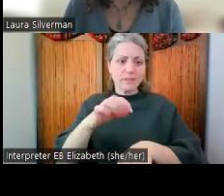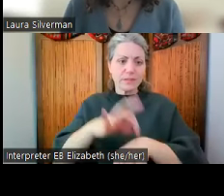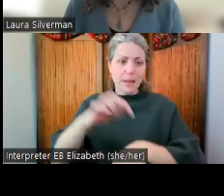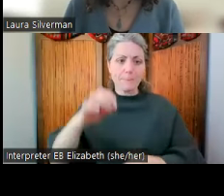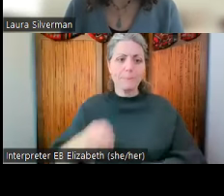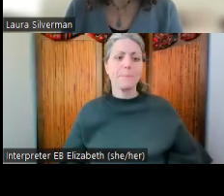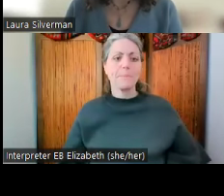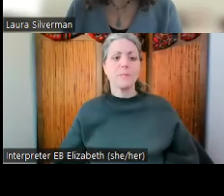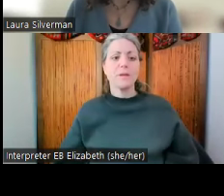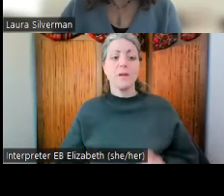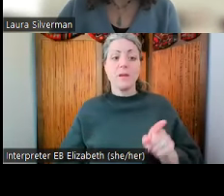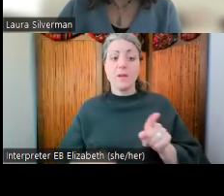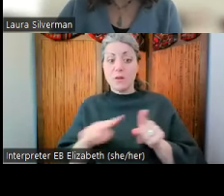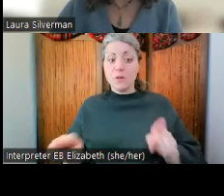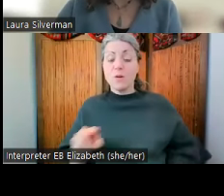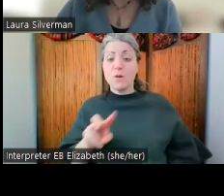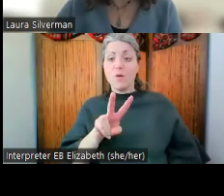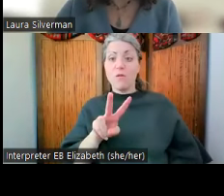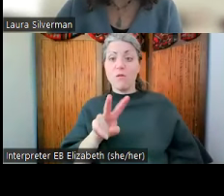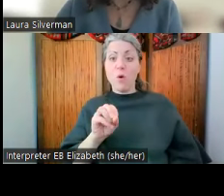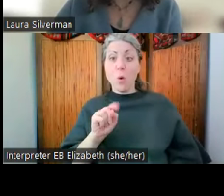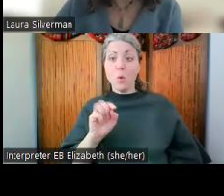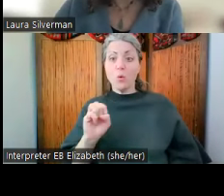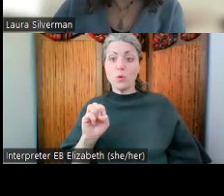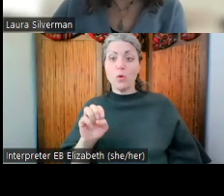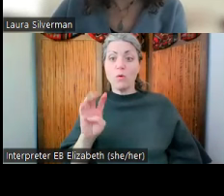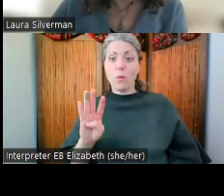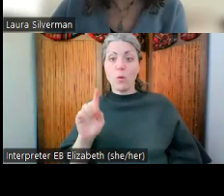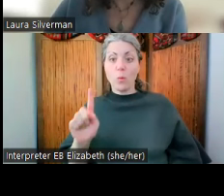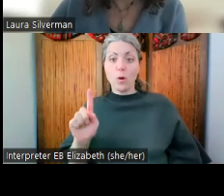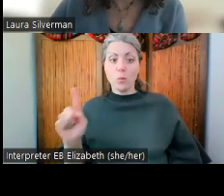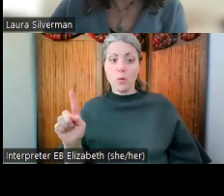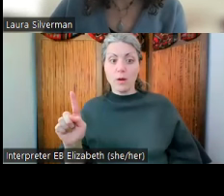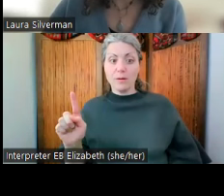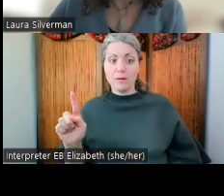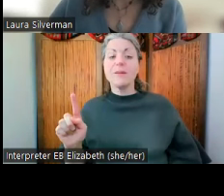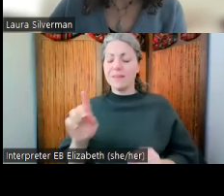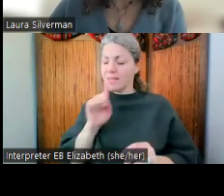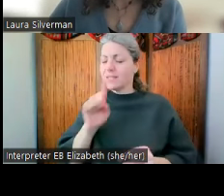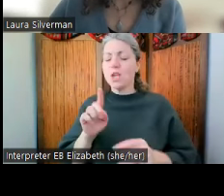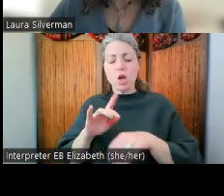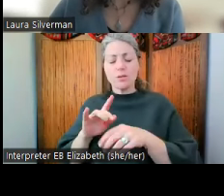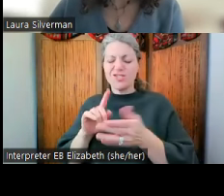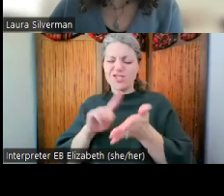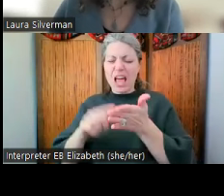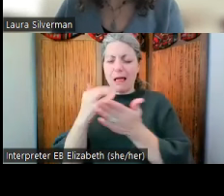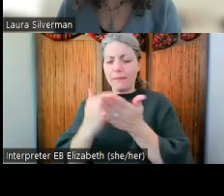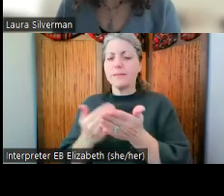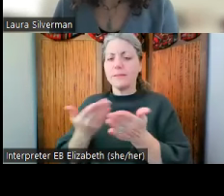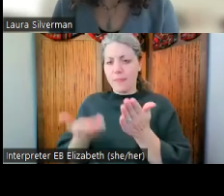first-time voter checklist that could be a helpful resource for people.